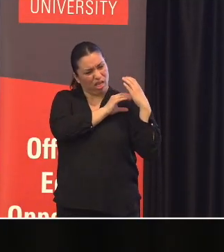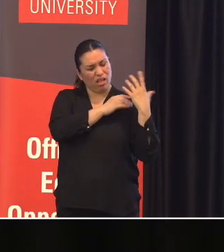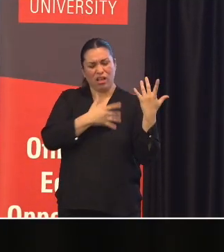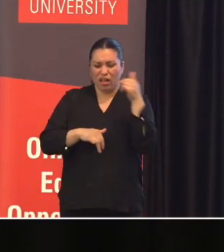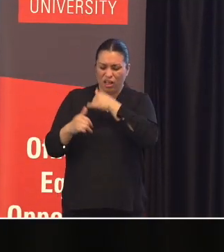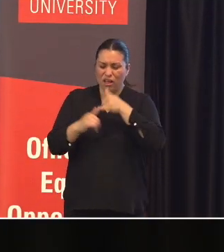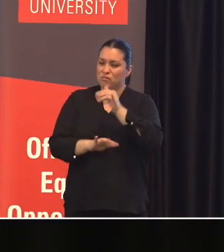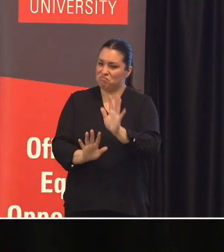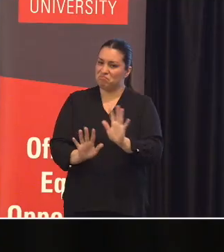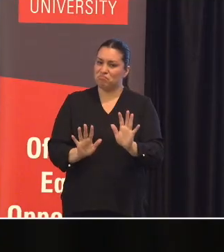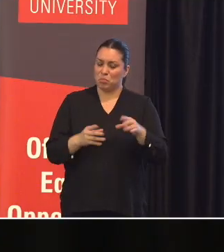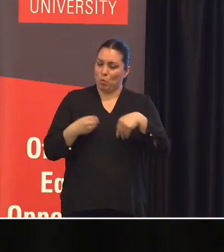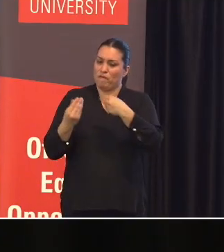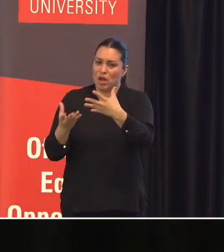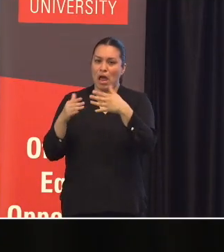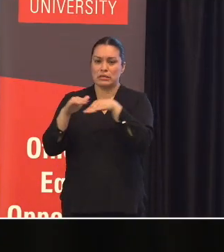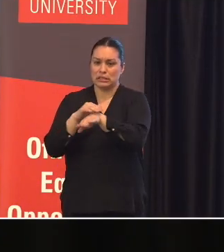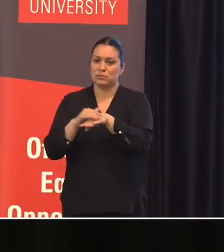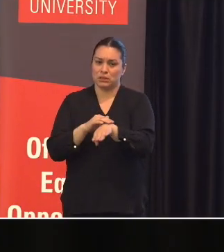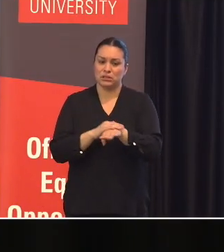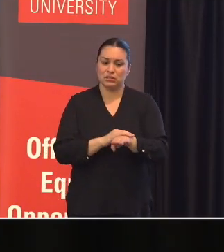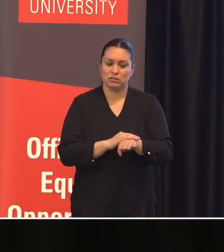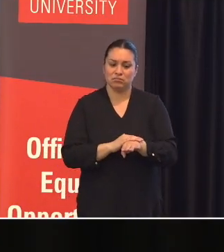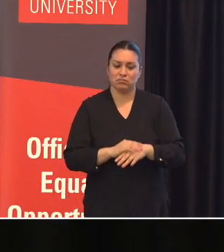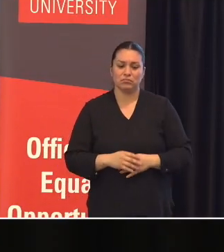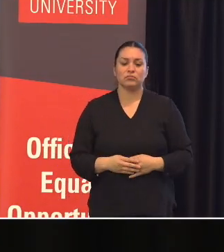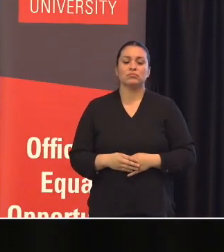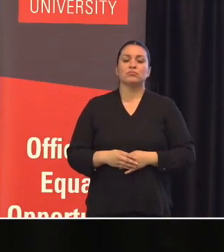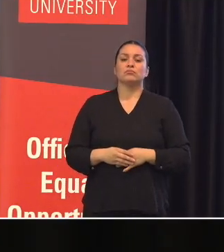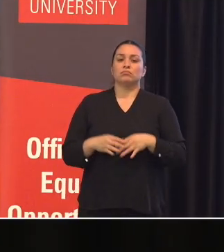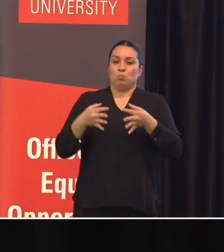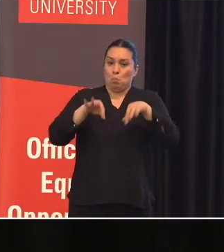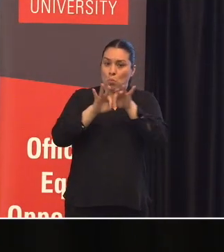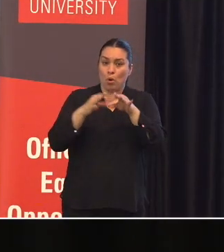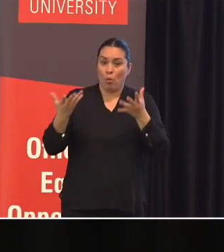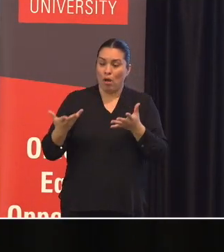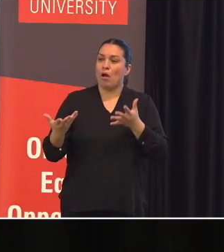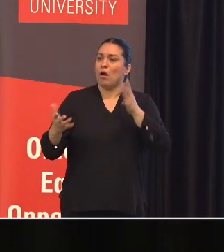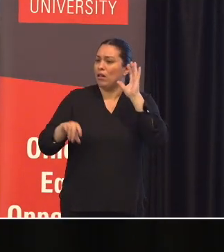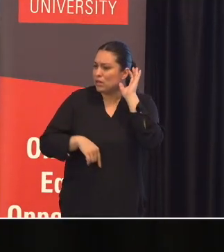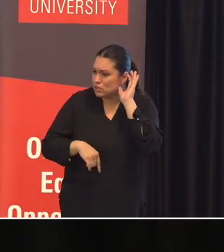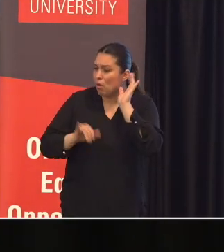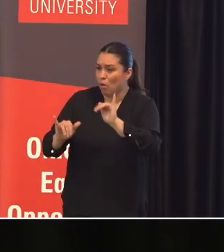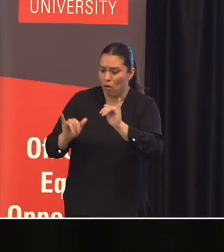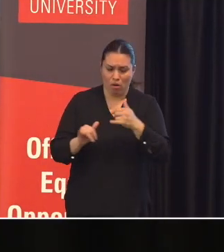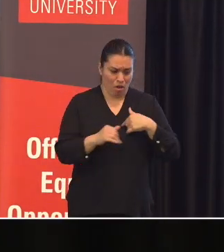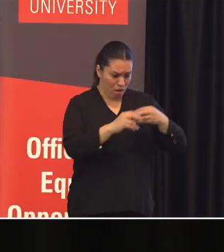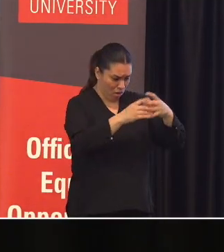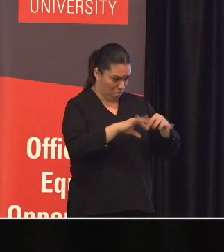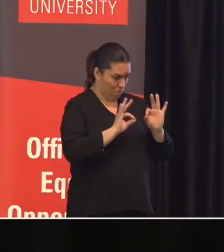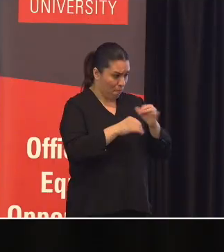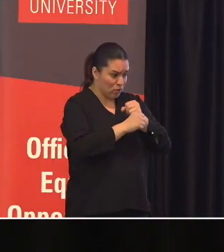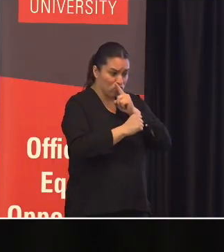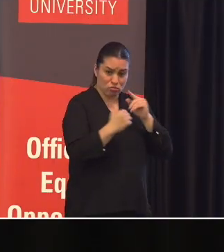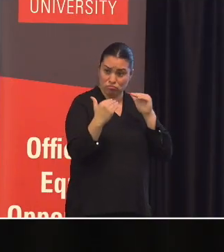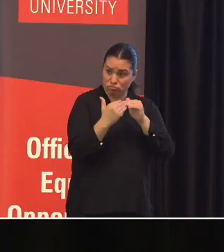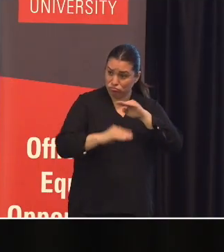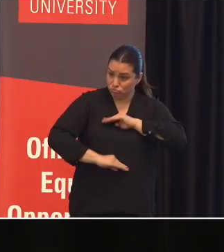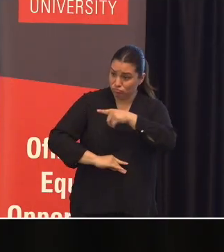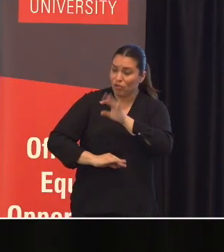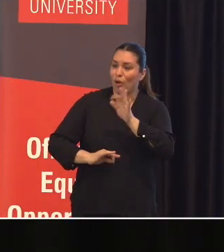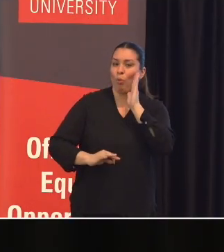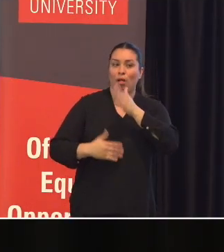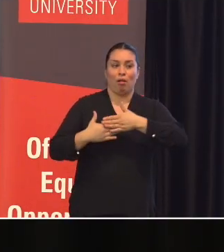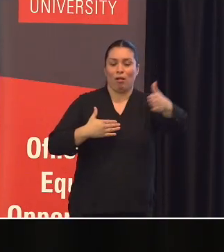progress on your plan. But we're going to stop what we're doing. We're going to consider you a partner. I would very much like the Office of